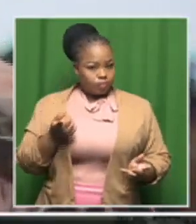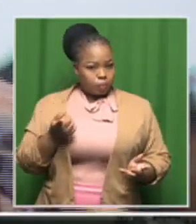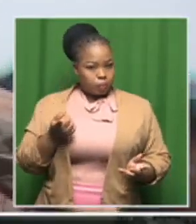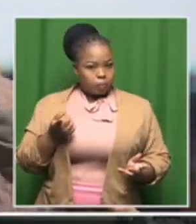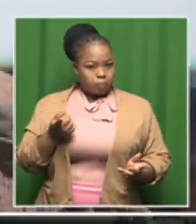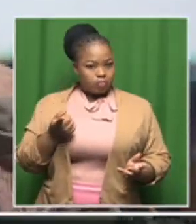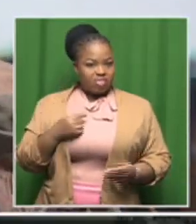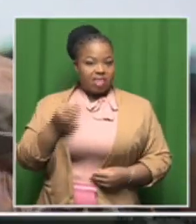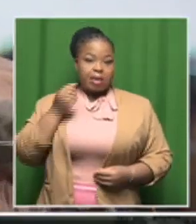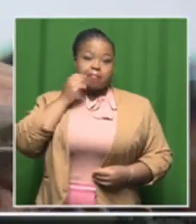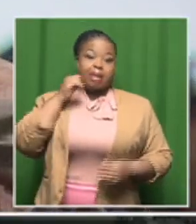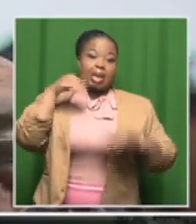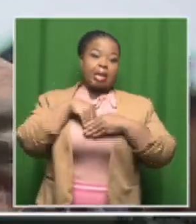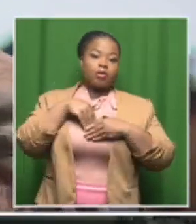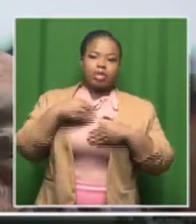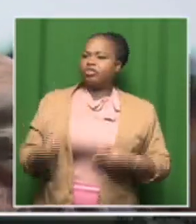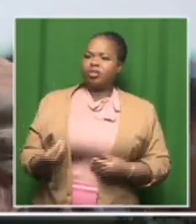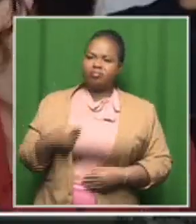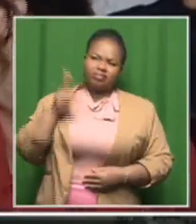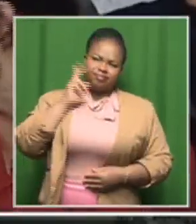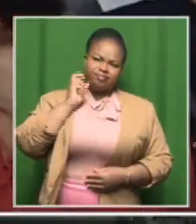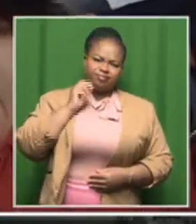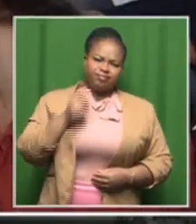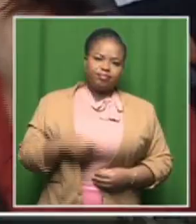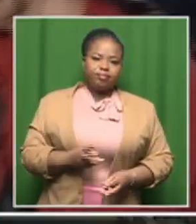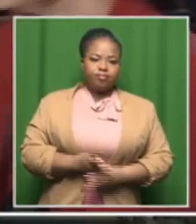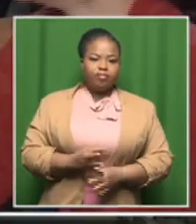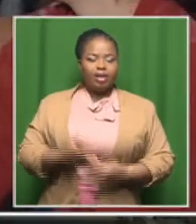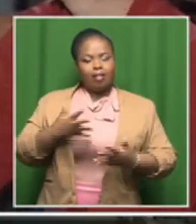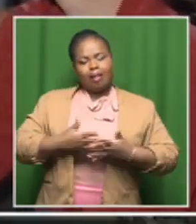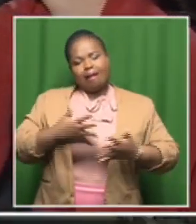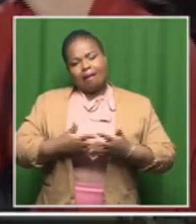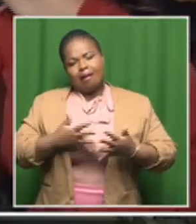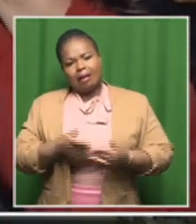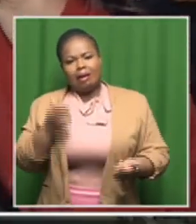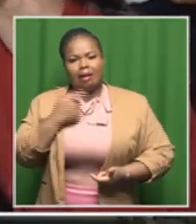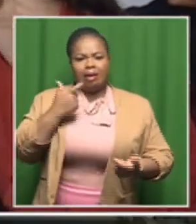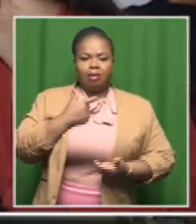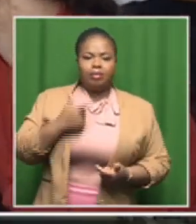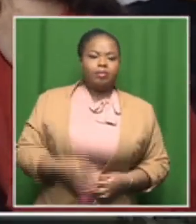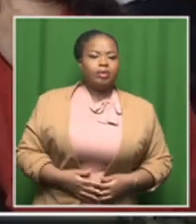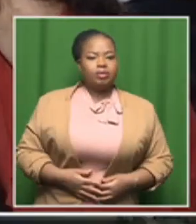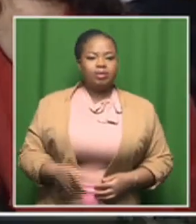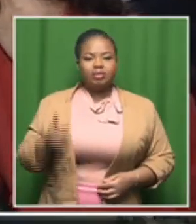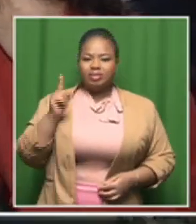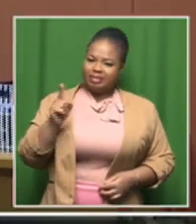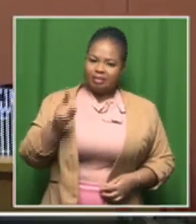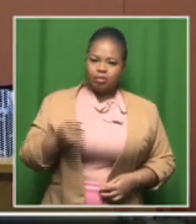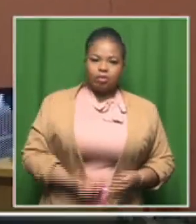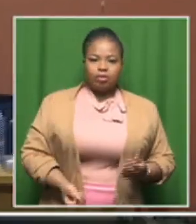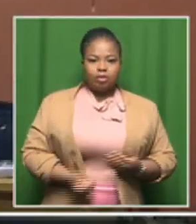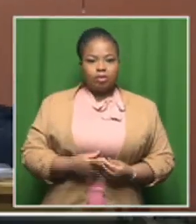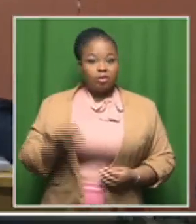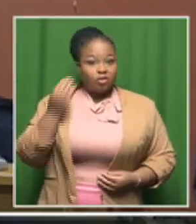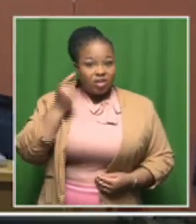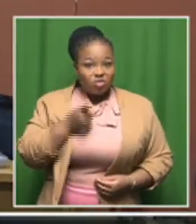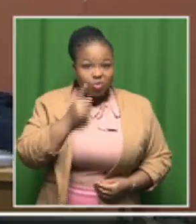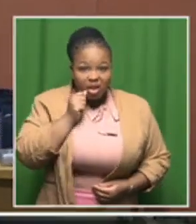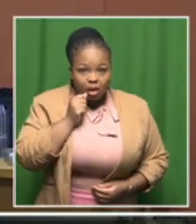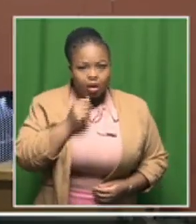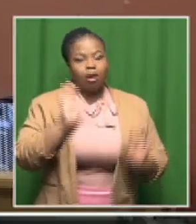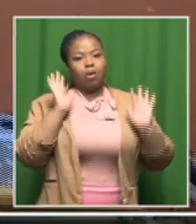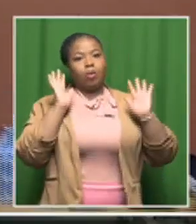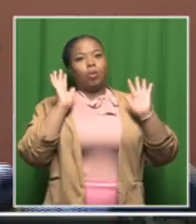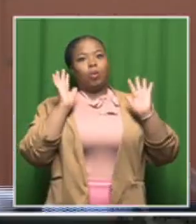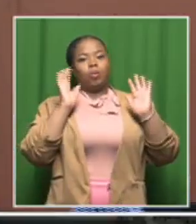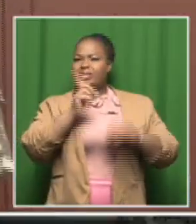think there was a man in there. And as a kid, I was listening to this, my parents would be laughing and I'm laughing and I'm like, what's going on? And then I found out you were a man. And that was